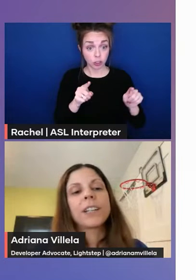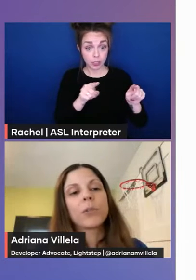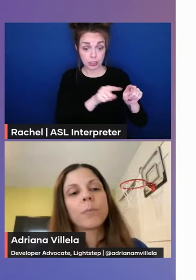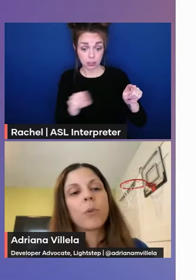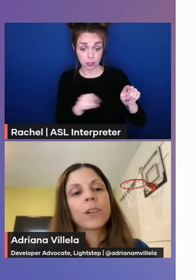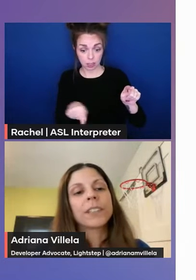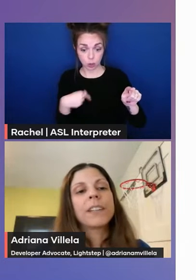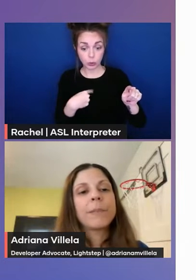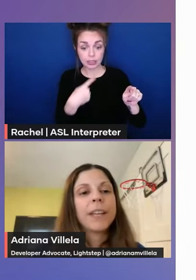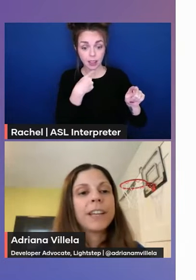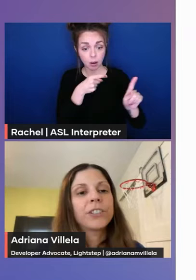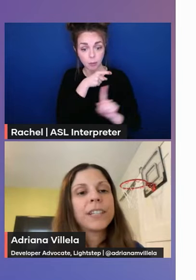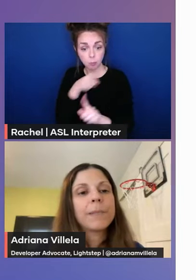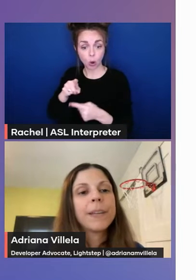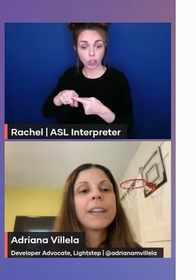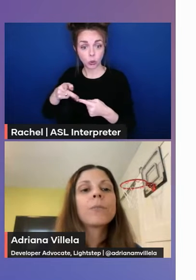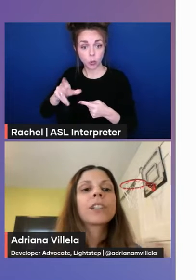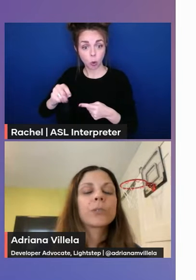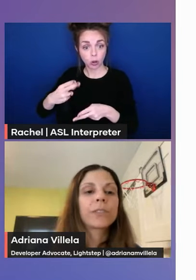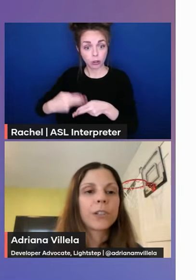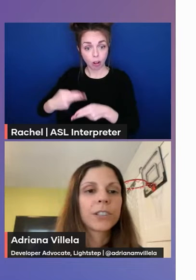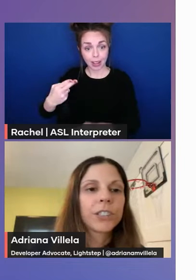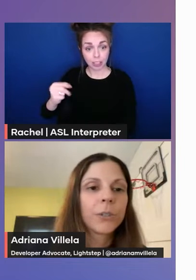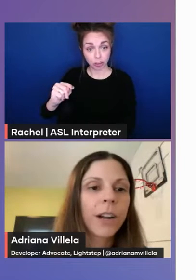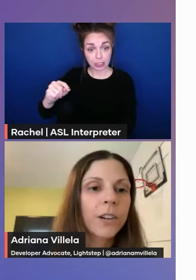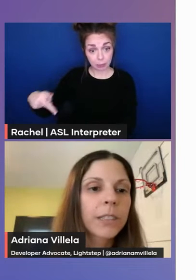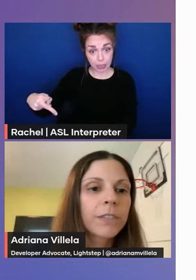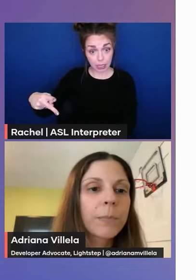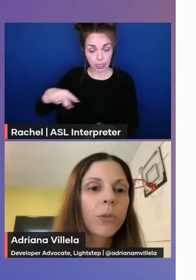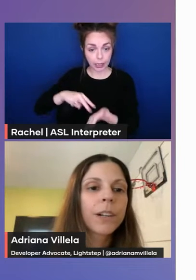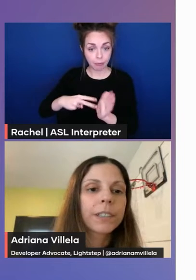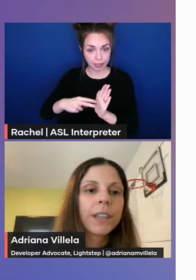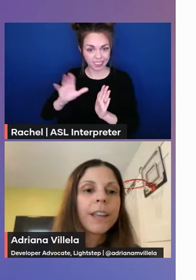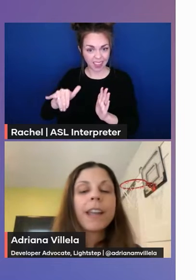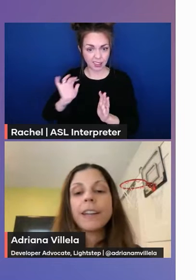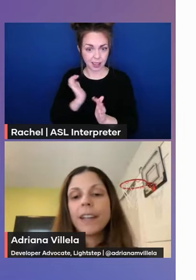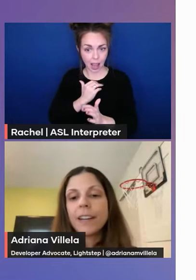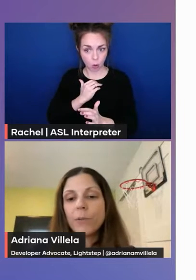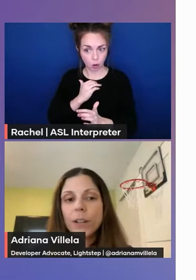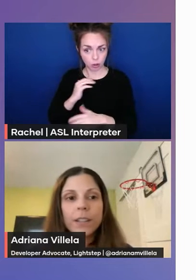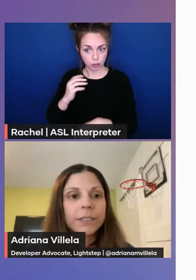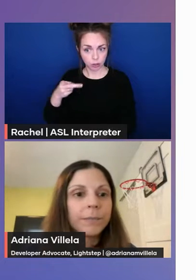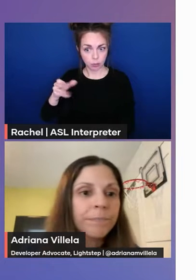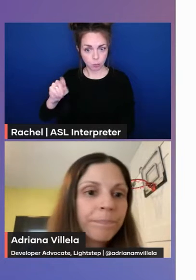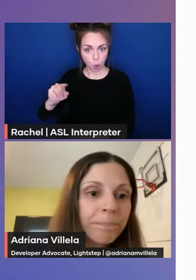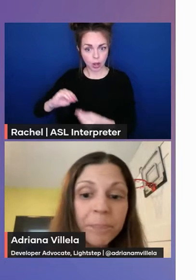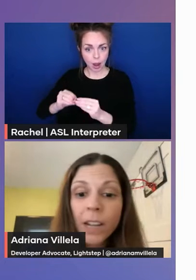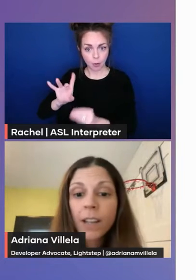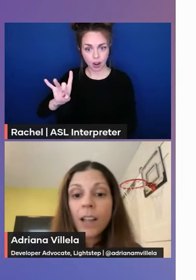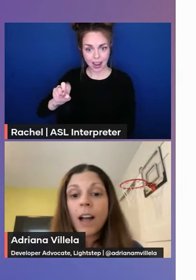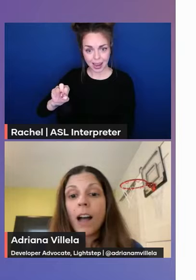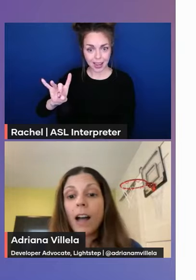are pointing to a port named HTTP, which refers to our lovely port 8081.